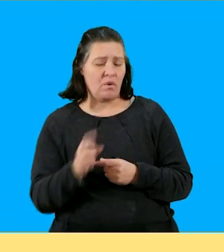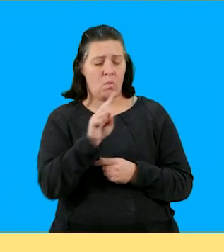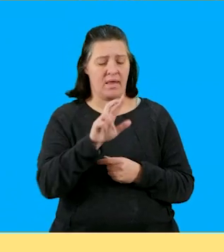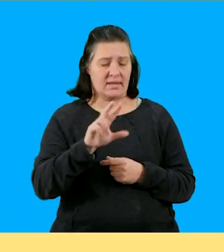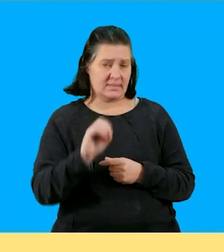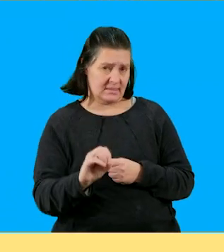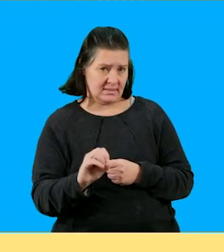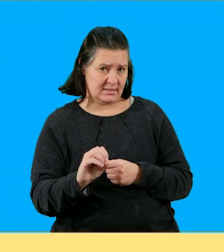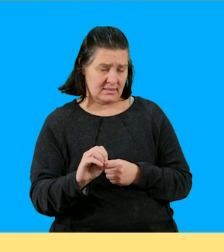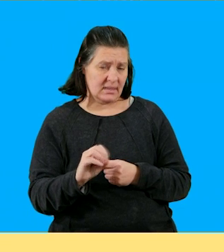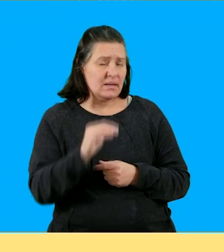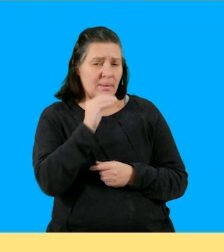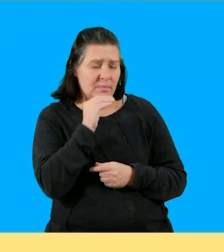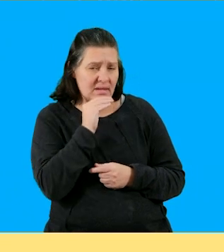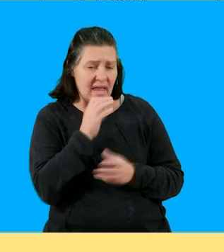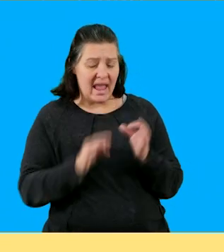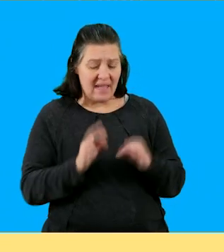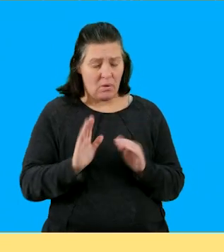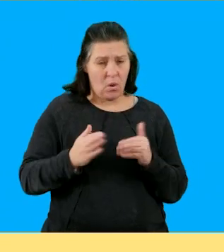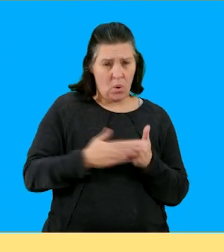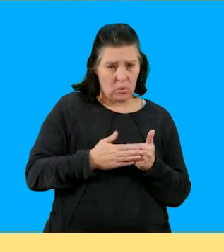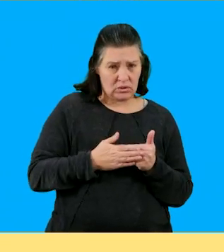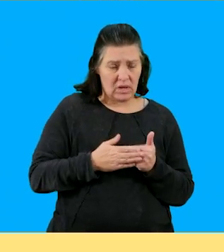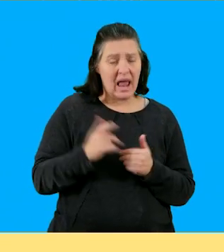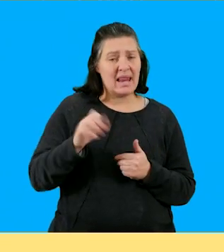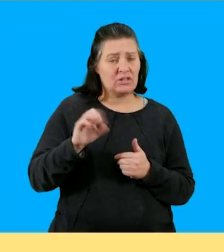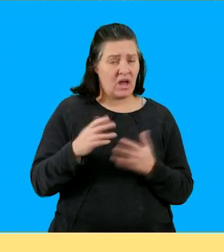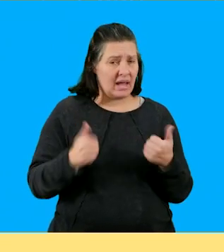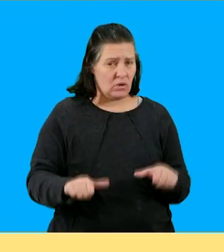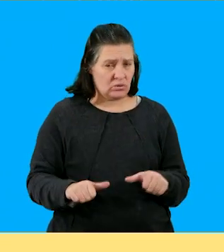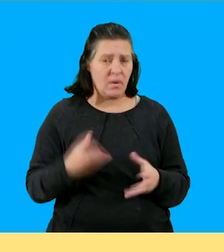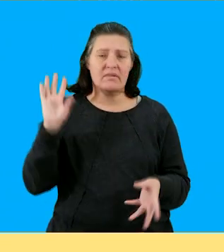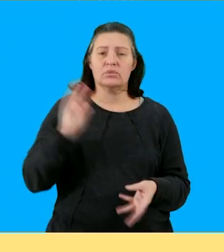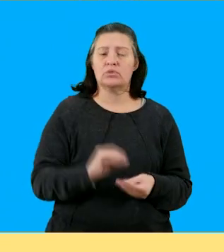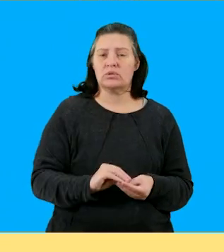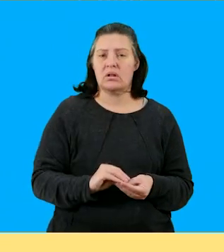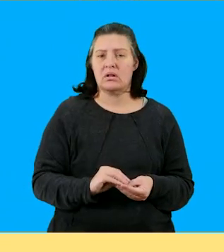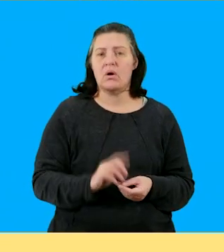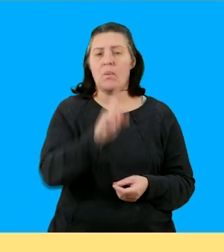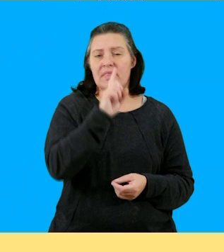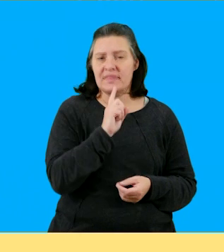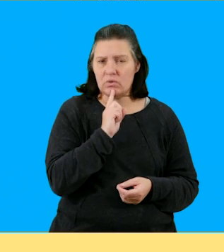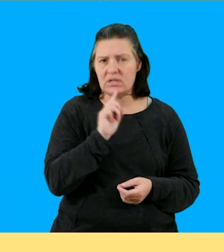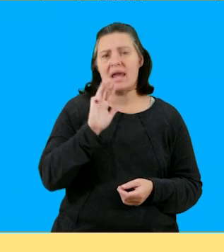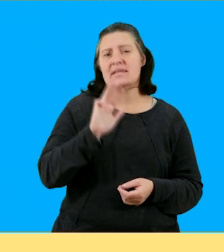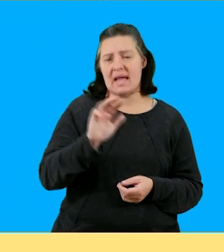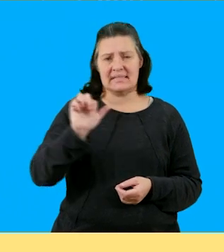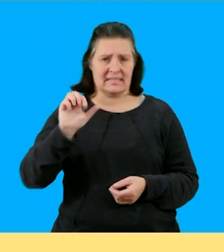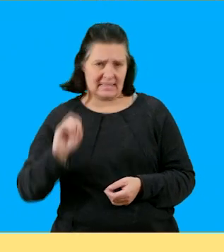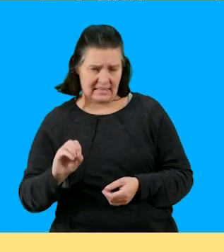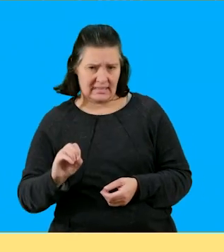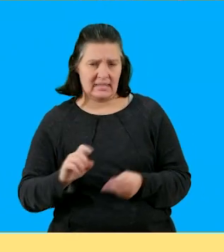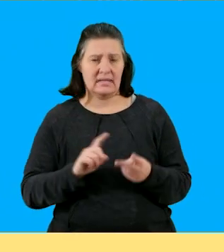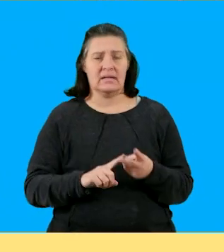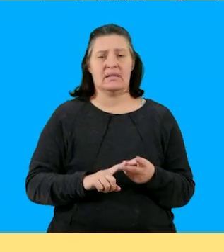which is 180. It therefore means if I close off my ledger account, I'm getting the total. It becomes